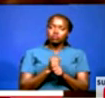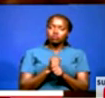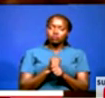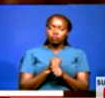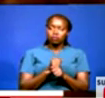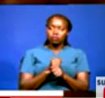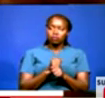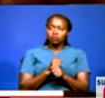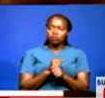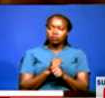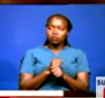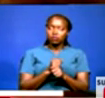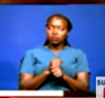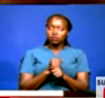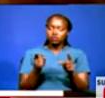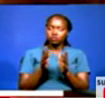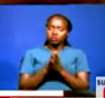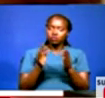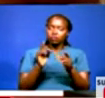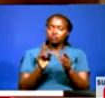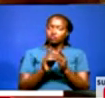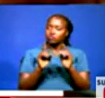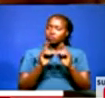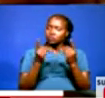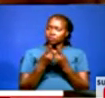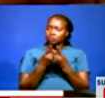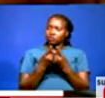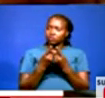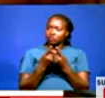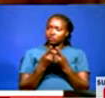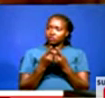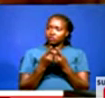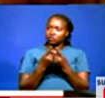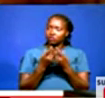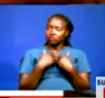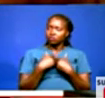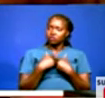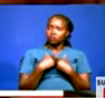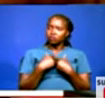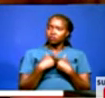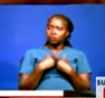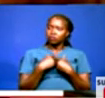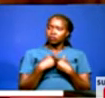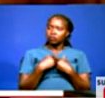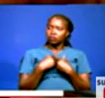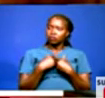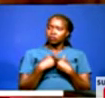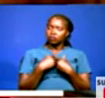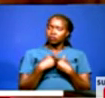for by departments, MDS, to migrate into this. And we have periodic